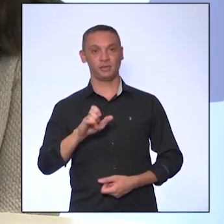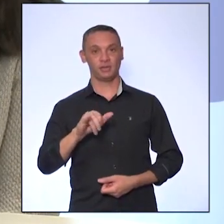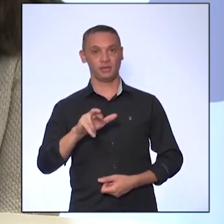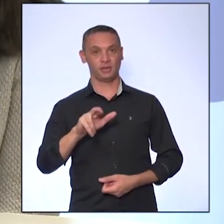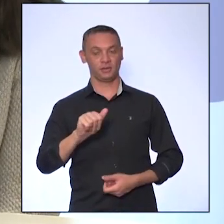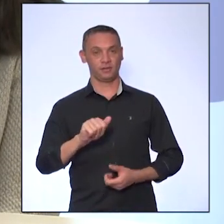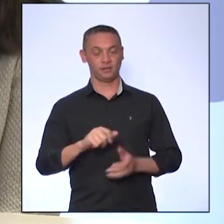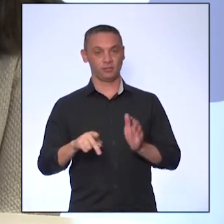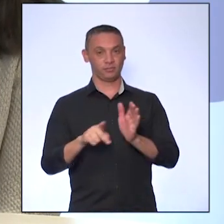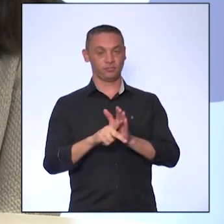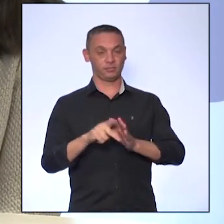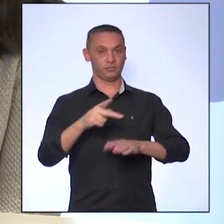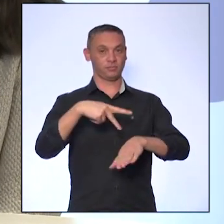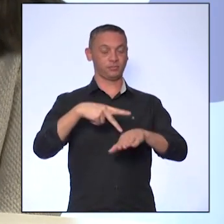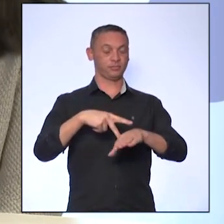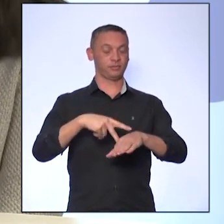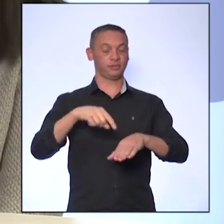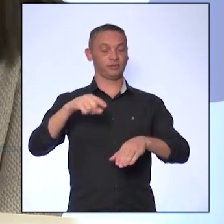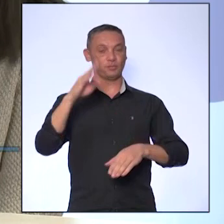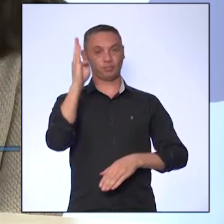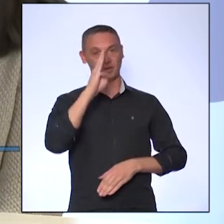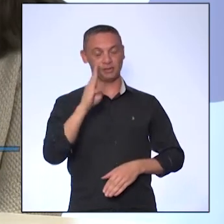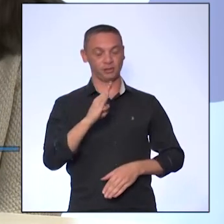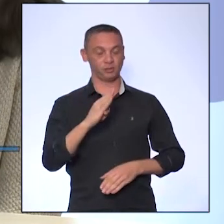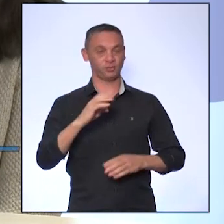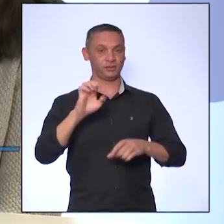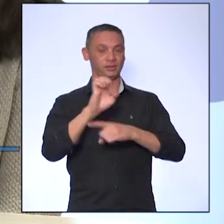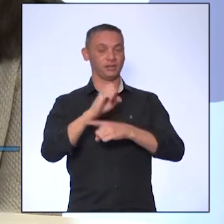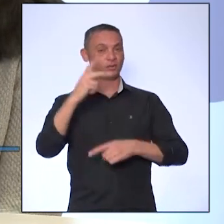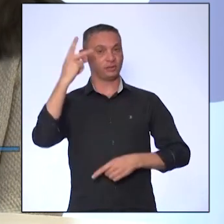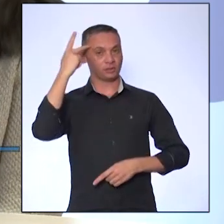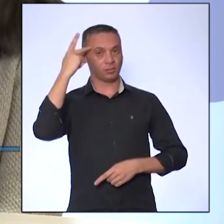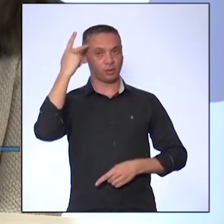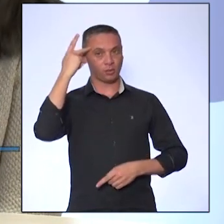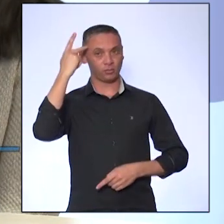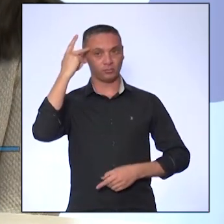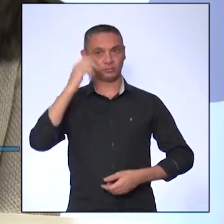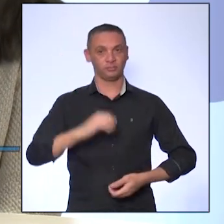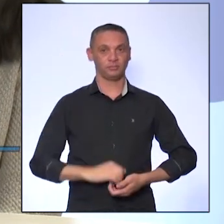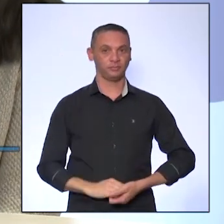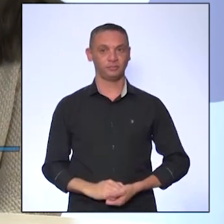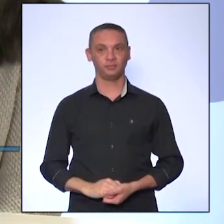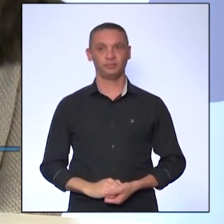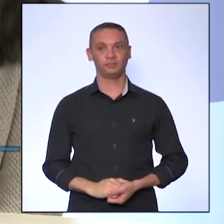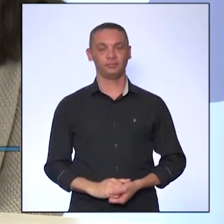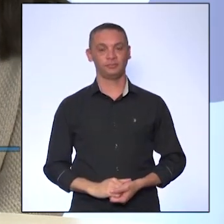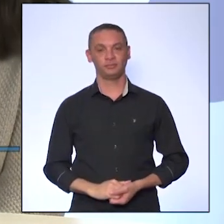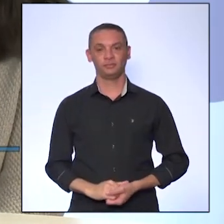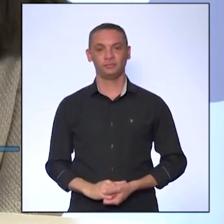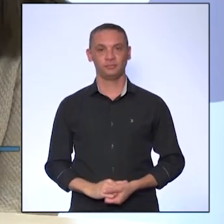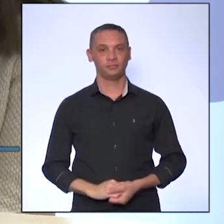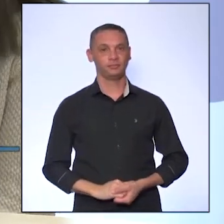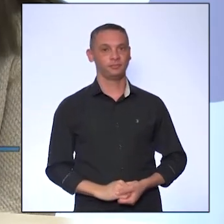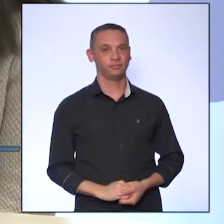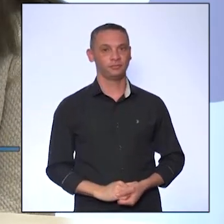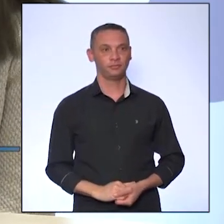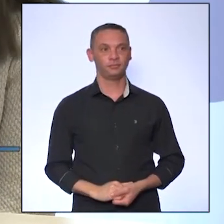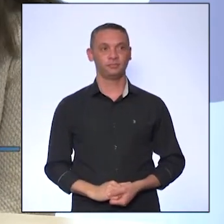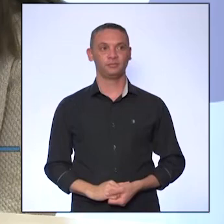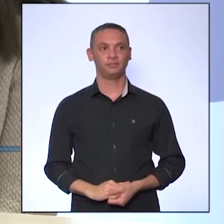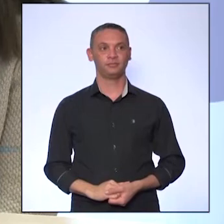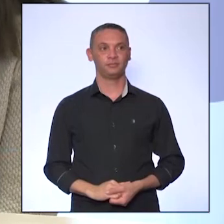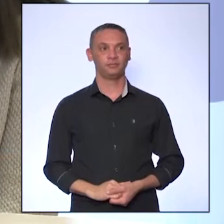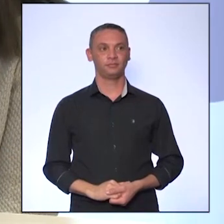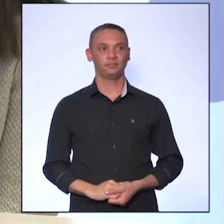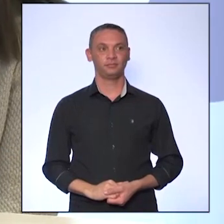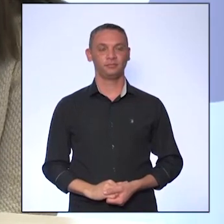São Paulo. I've been teaching for more than 10 years, and it's a pleasure to be here with you. Nice to meet you.